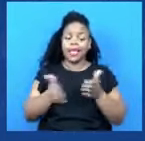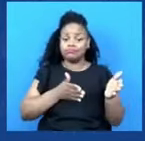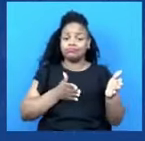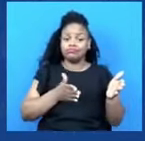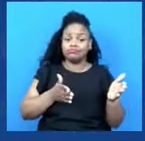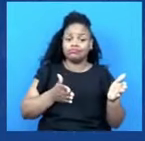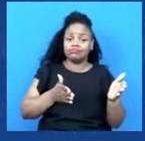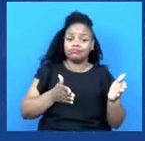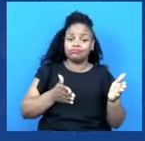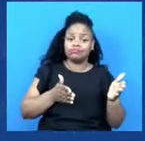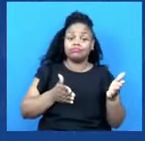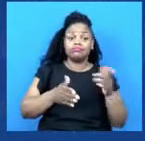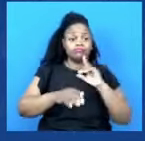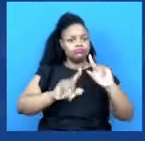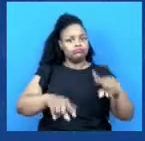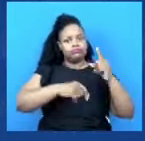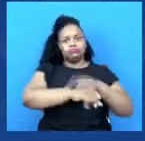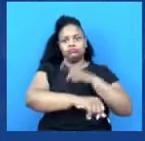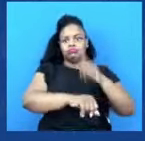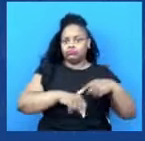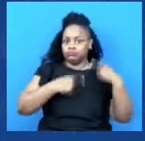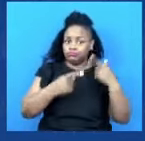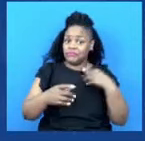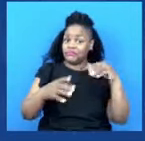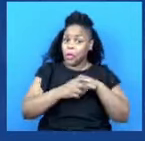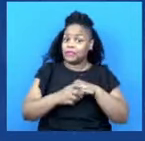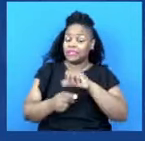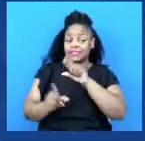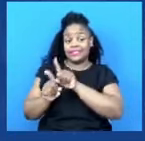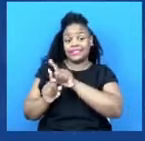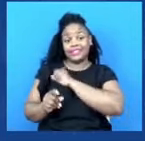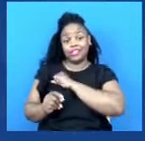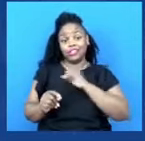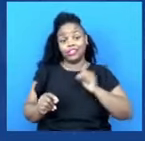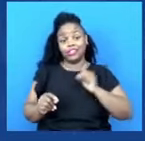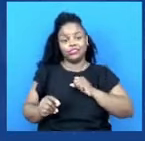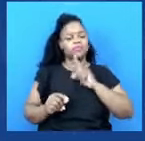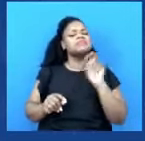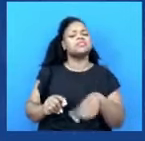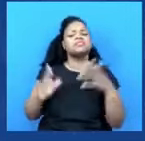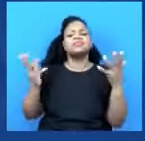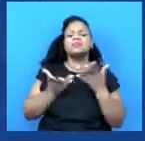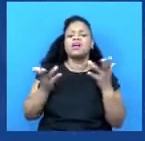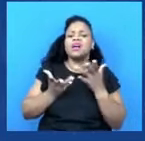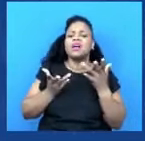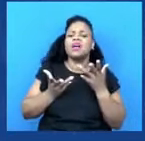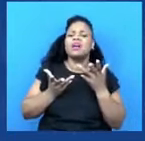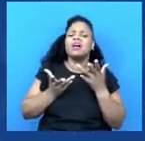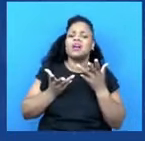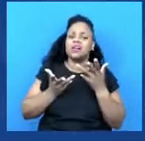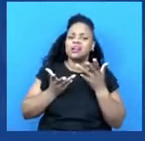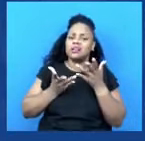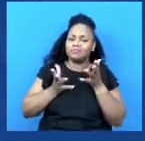about giving Medicare the power to negotiate lower drug prices. Now, Medicare takes care of millions of people.